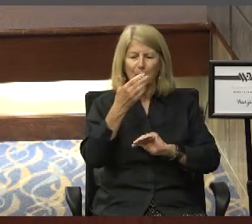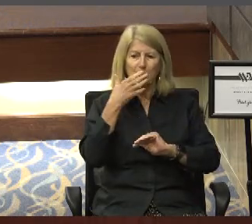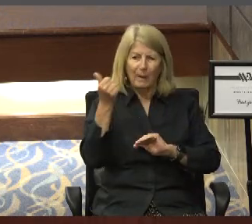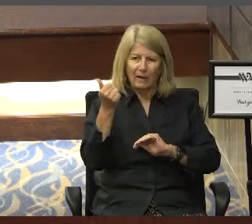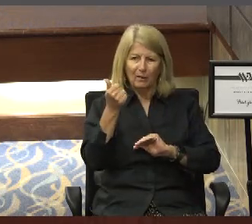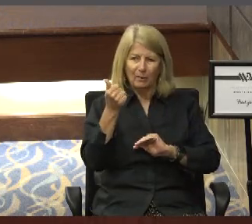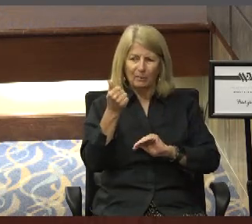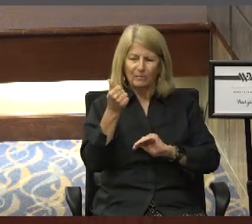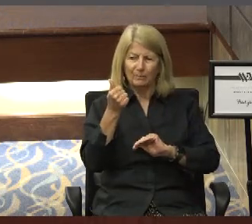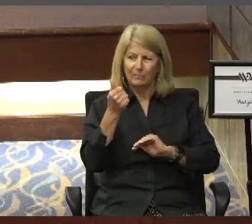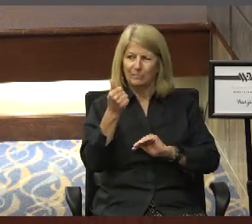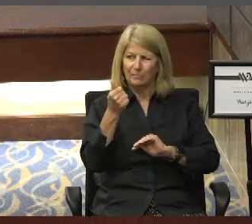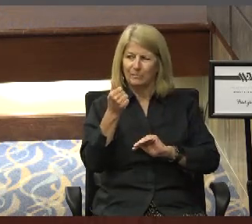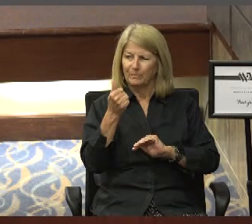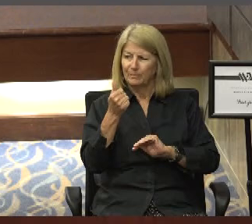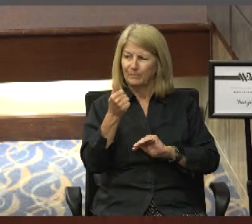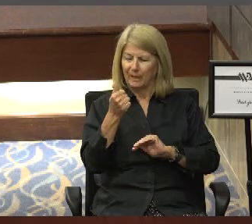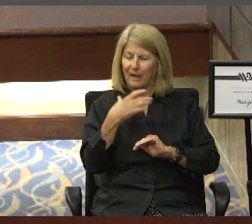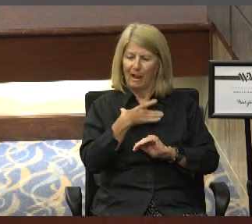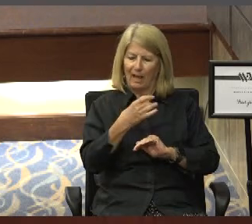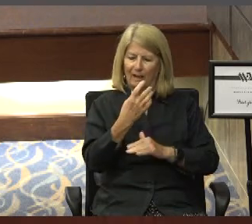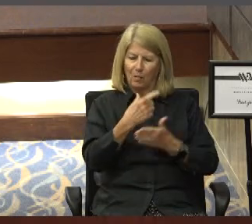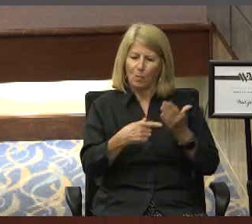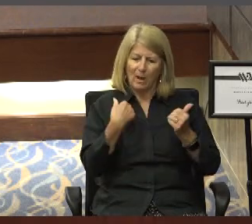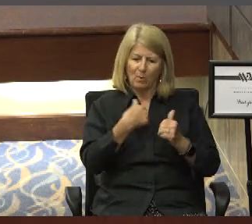like what we're seeing here.